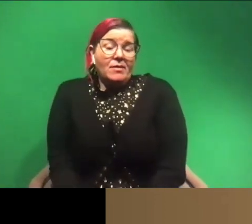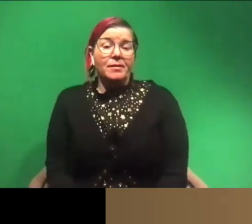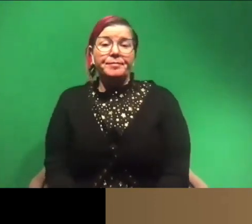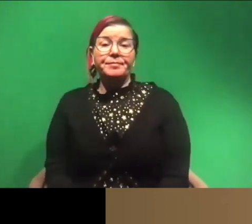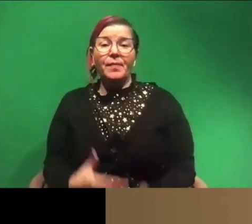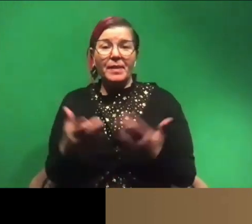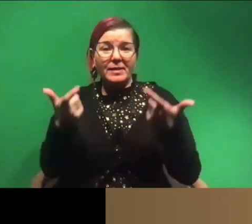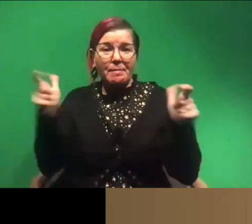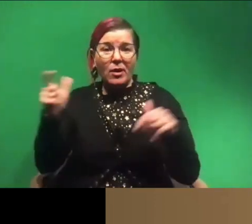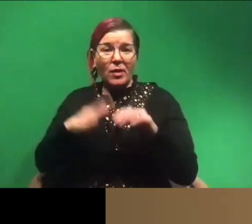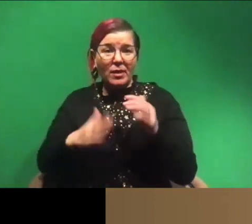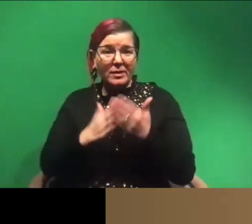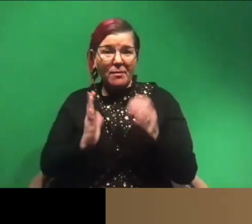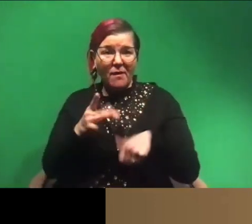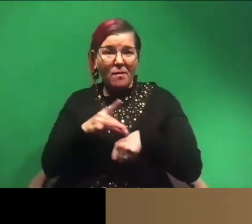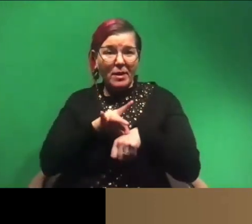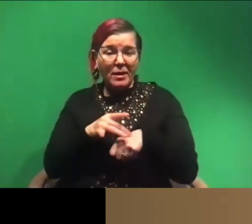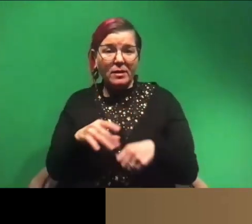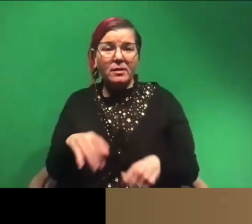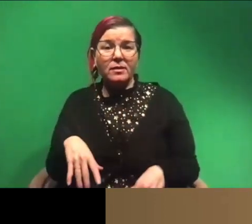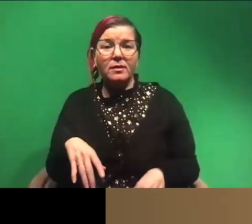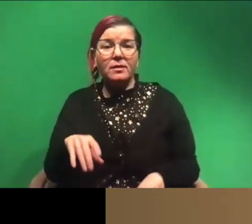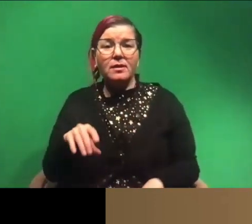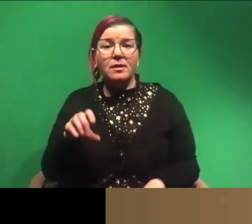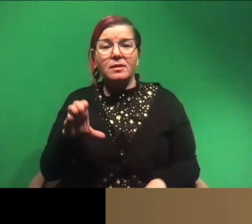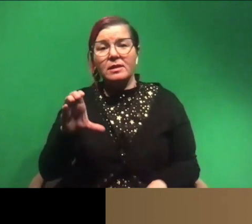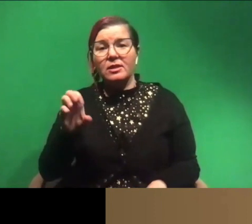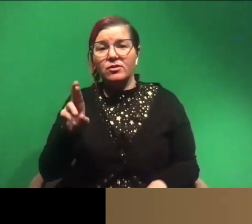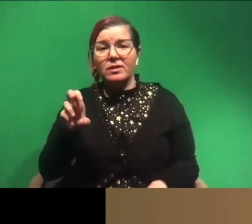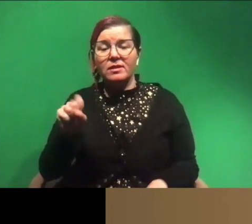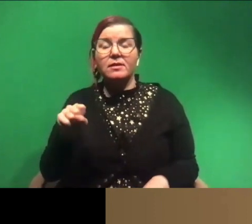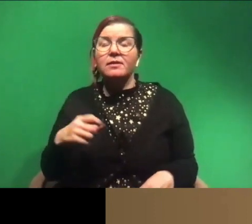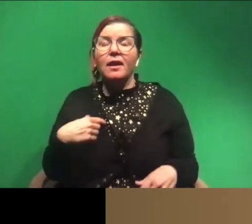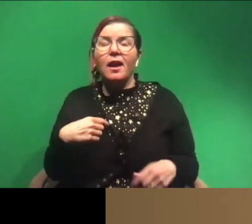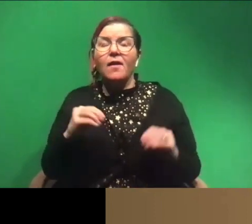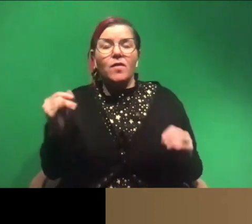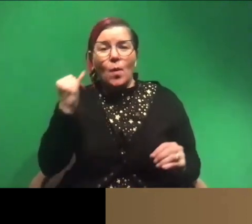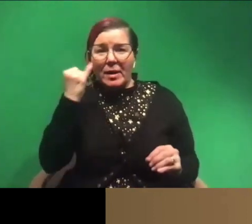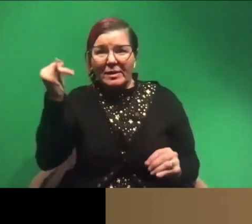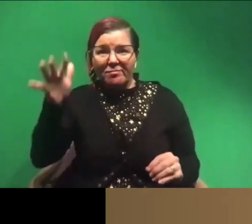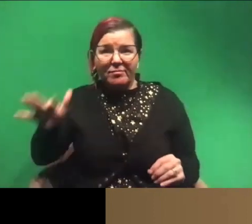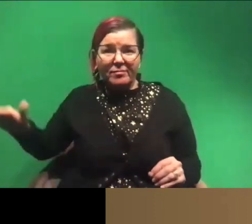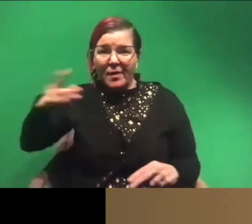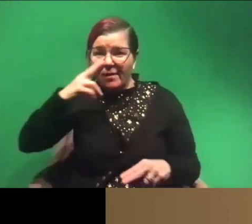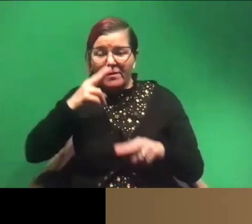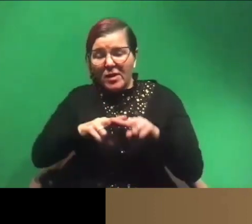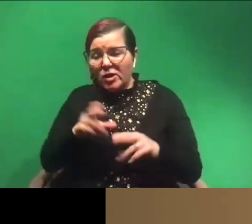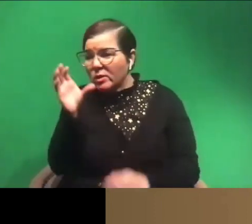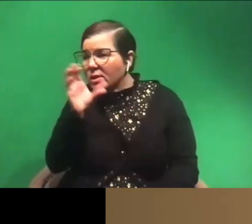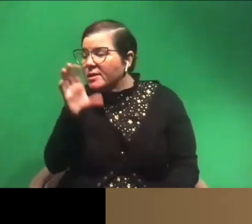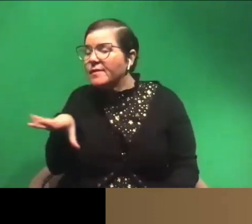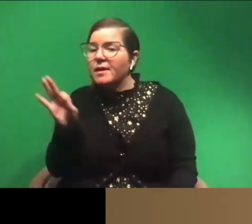bigger than some of our planets, like Ceres. So I think we have no idea what's out there and it would be really fun to explore.